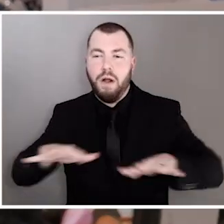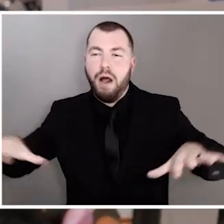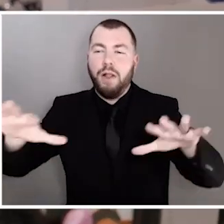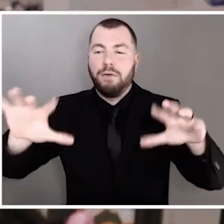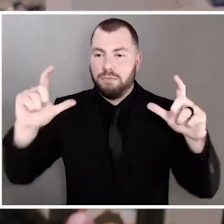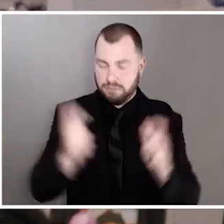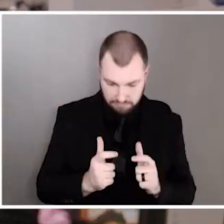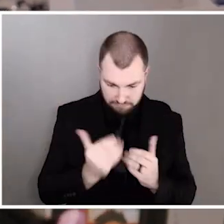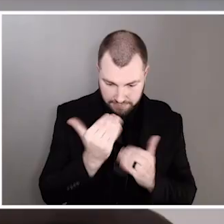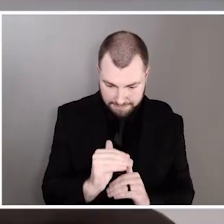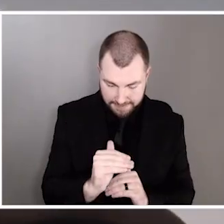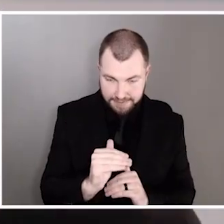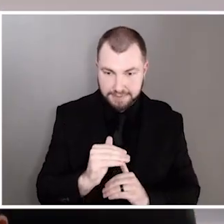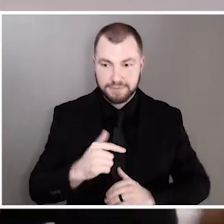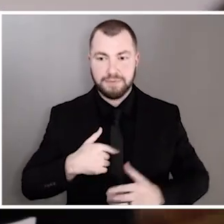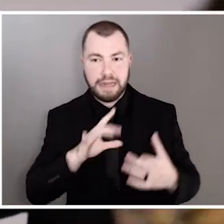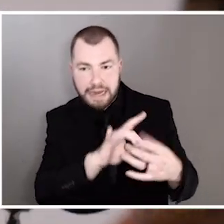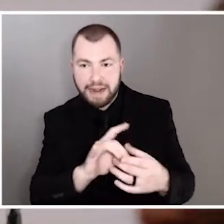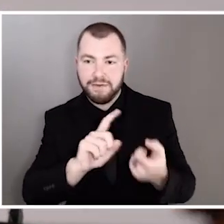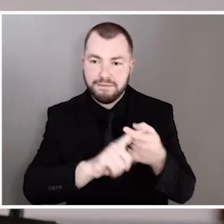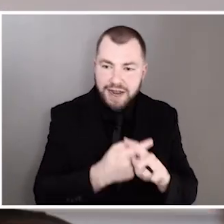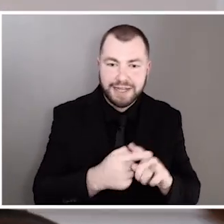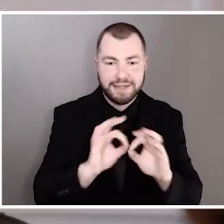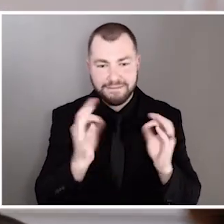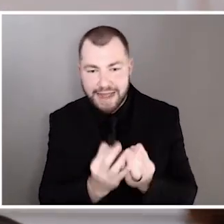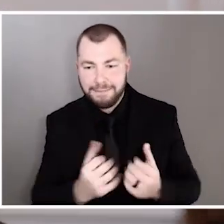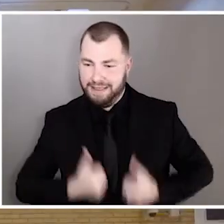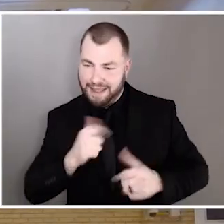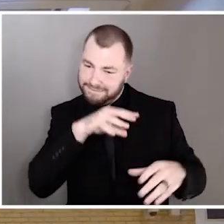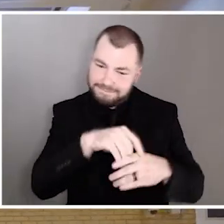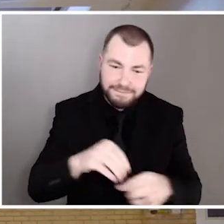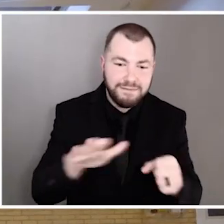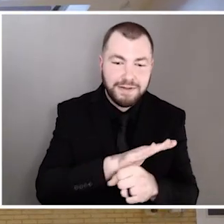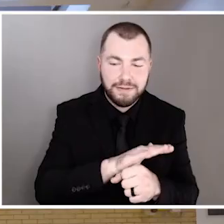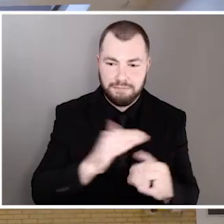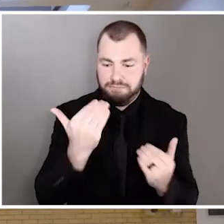smaller. We're not able to connect with our friends, our family, and live a life fully as we would like to.